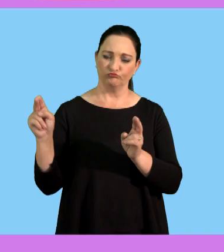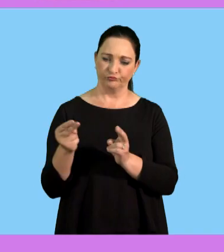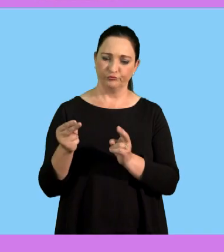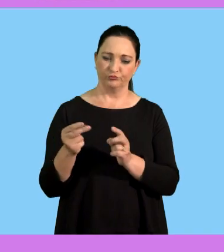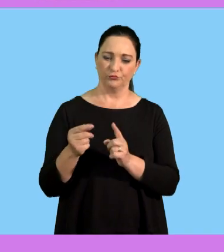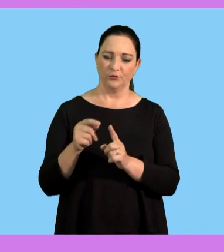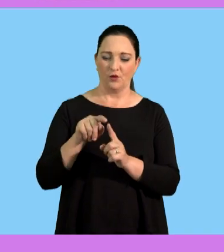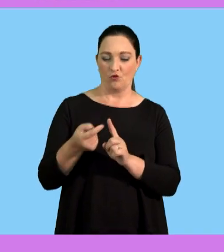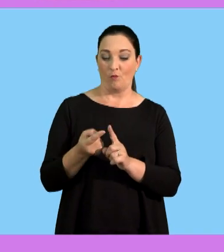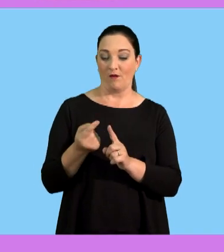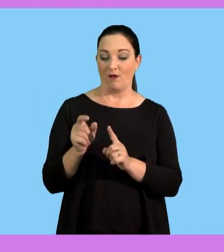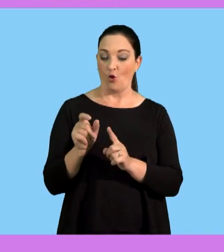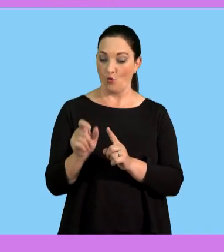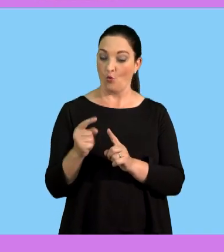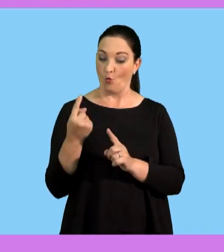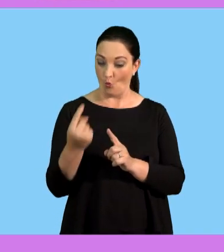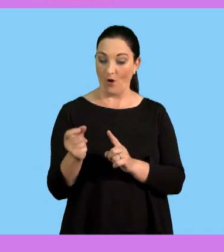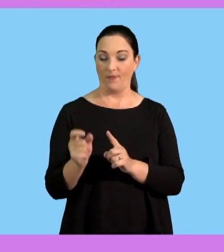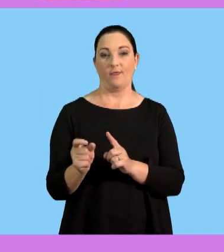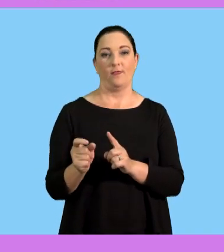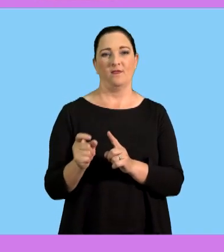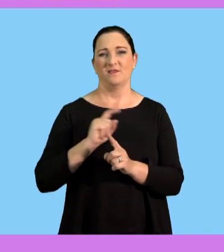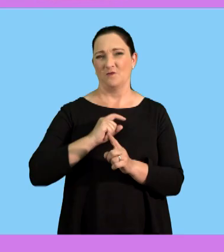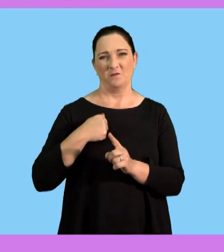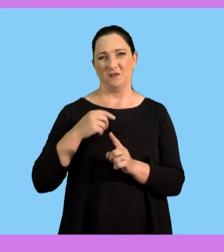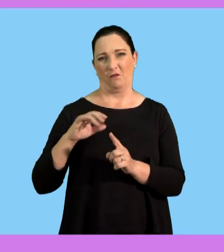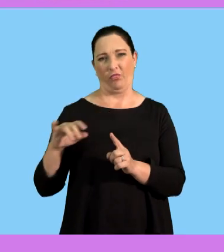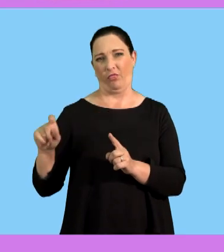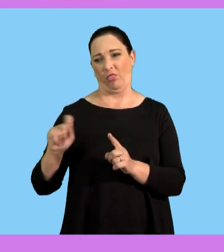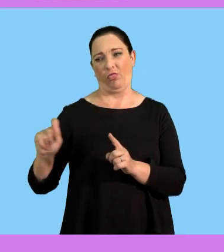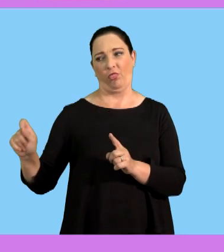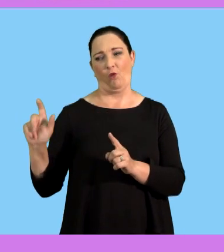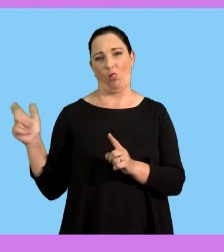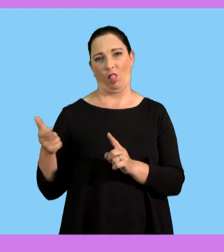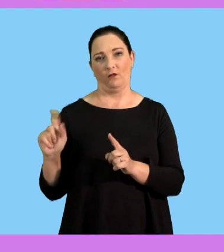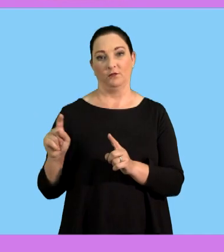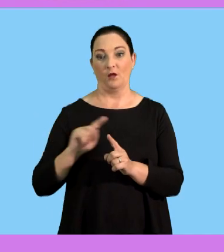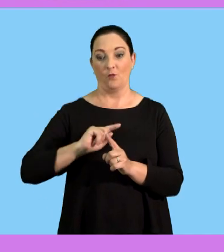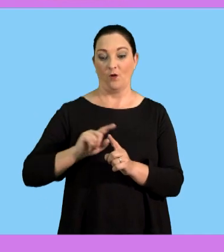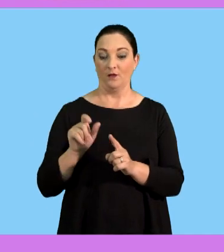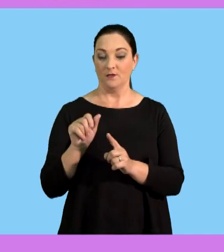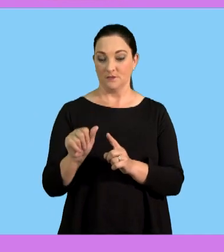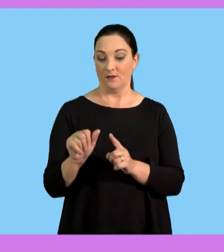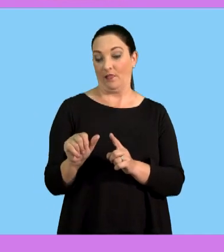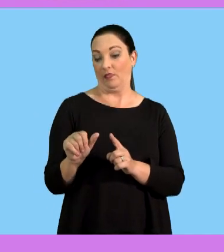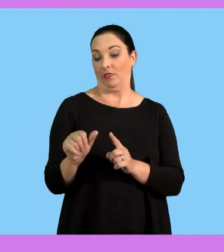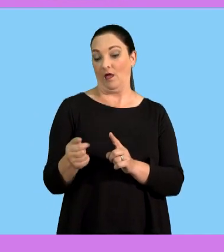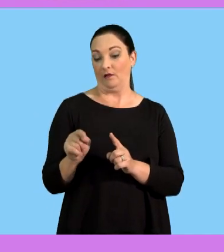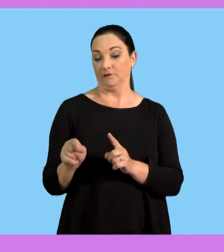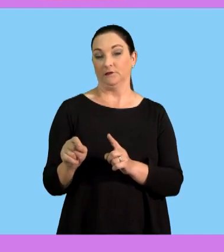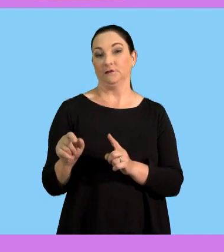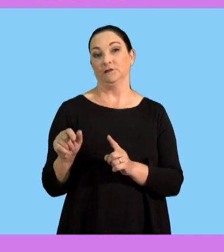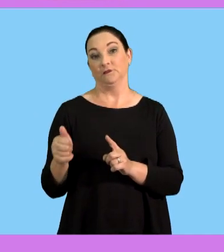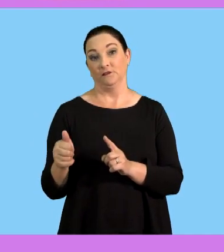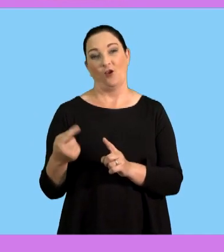only have to write or round off to 1 decimal place. Therefore, I didn't write all that numbers down. because I'm only going to look